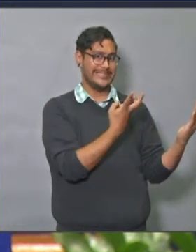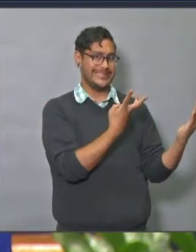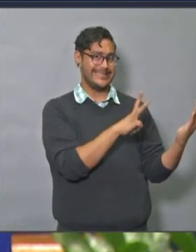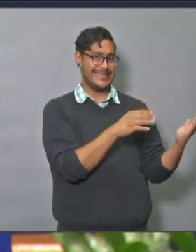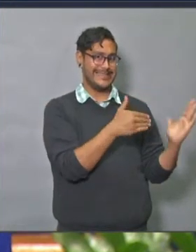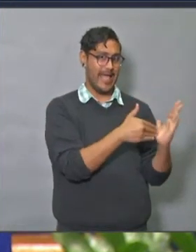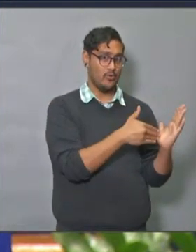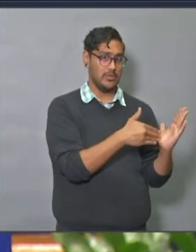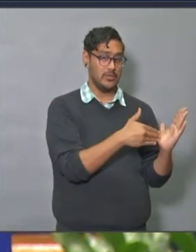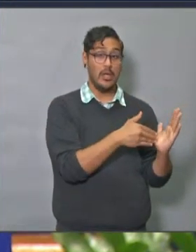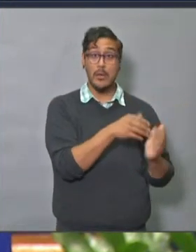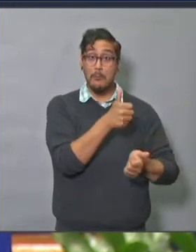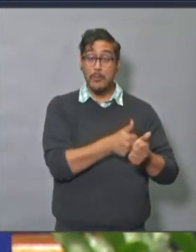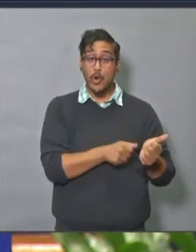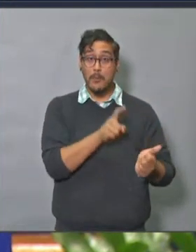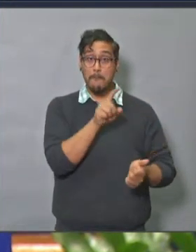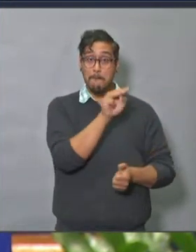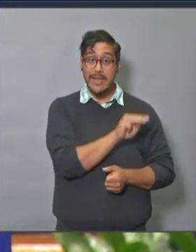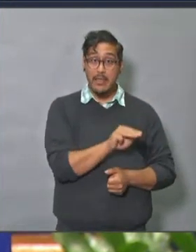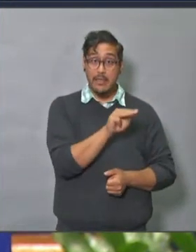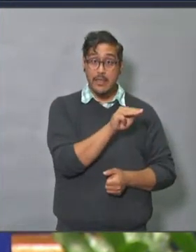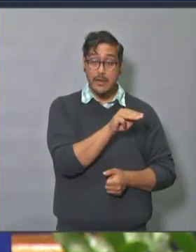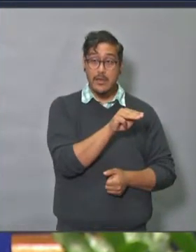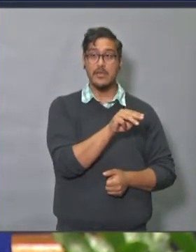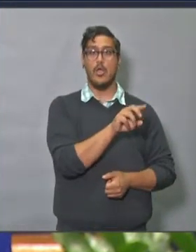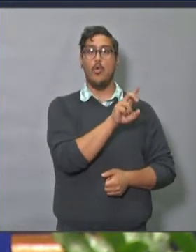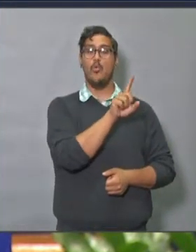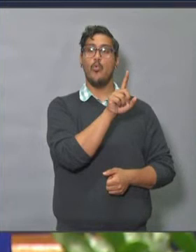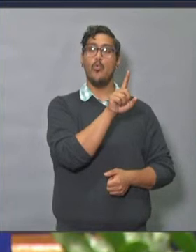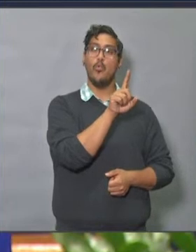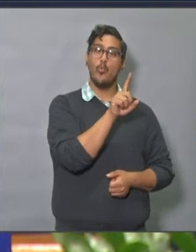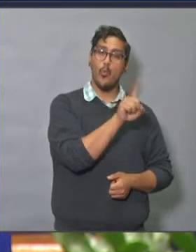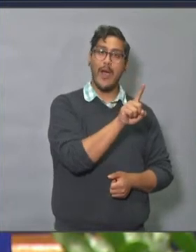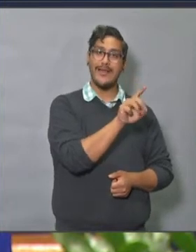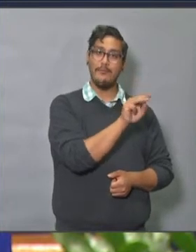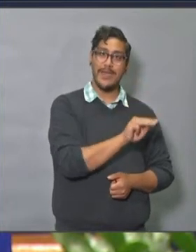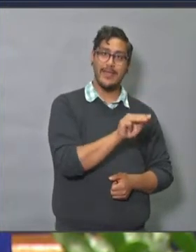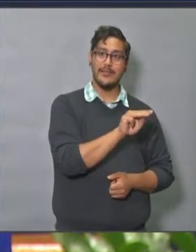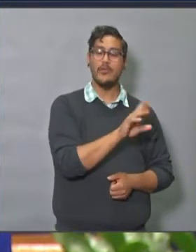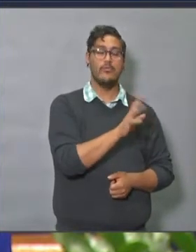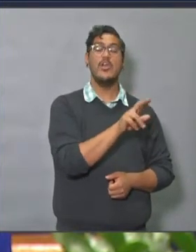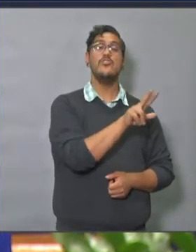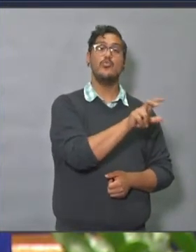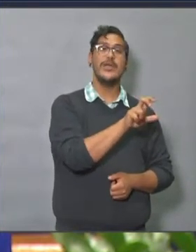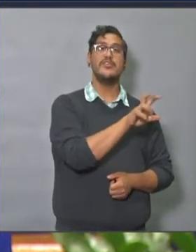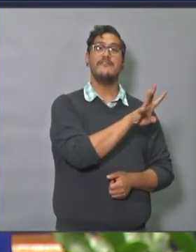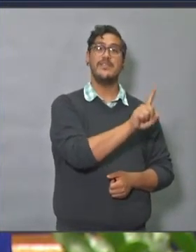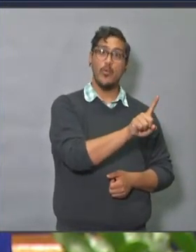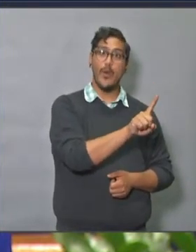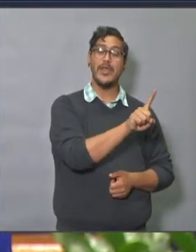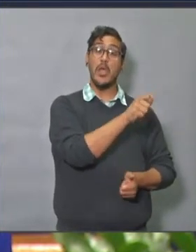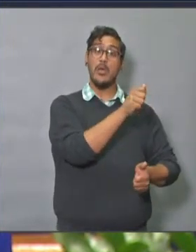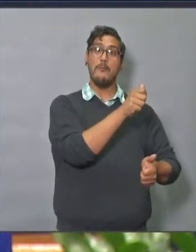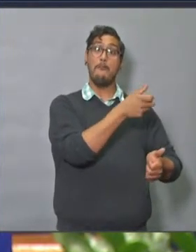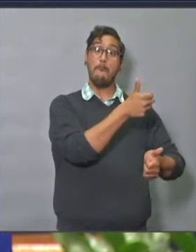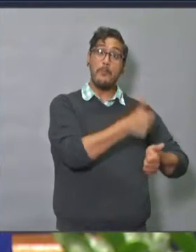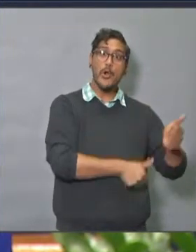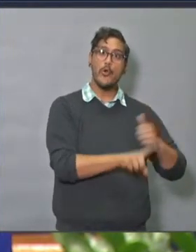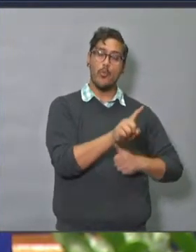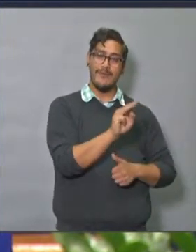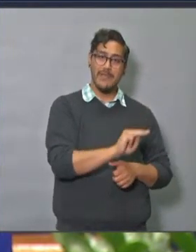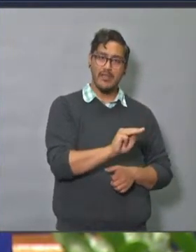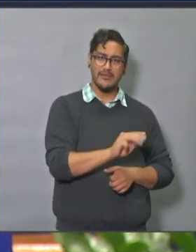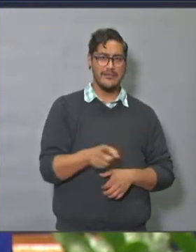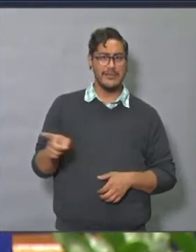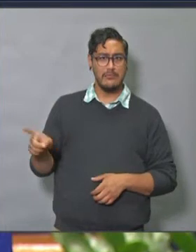per million in the United States is 1 million per 351 per 1 million. Japan, it's only 7. Is it too